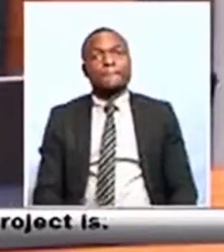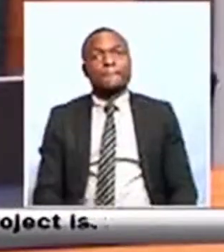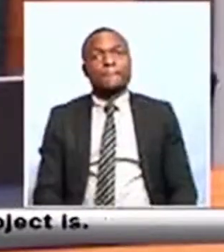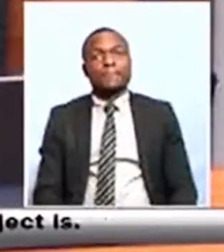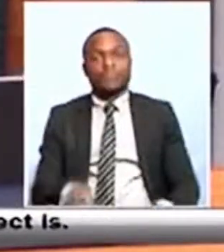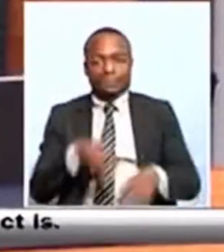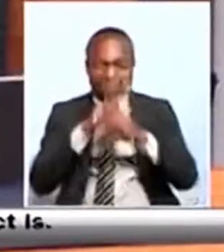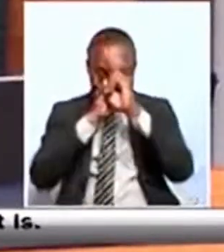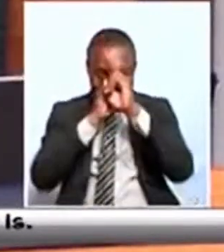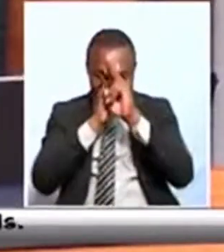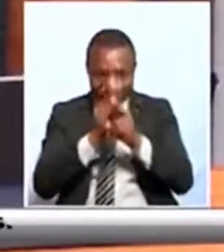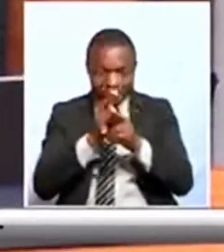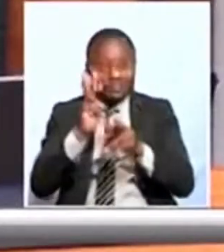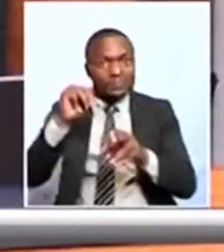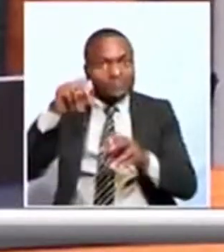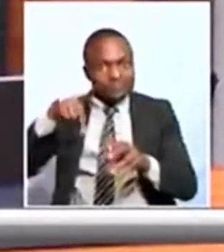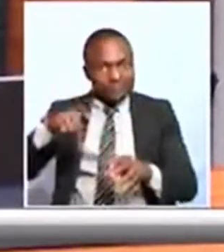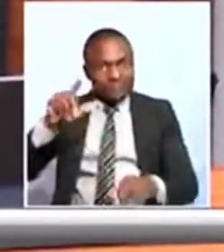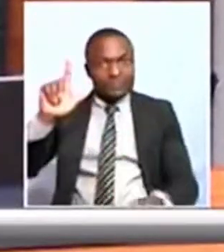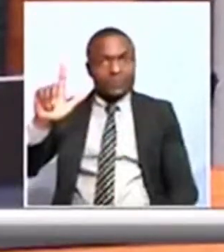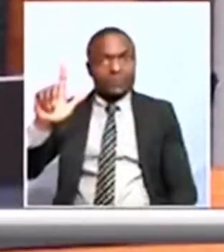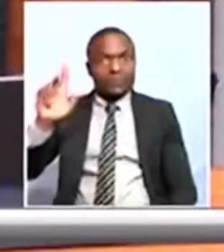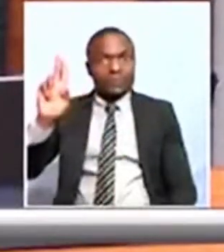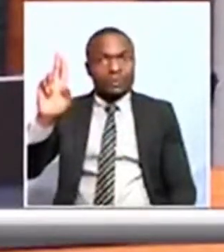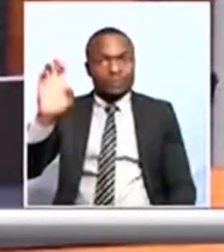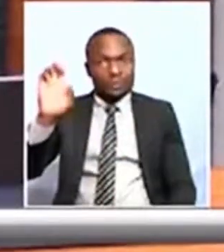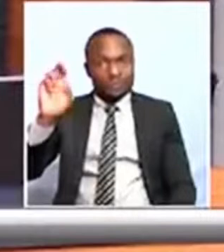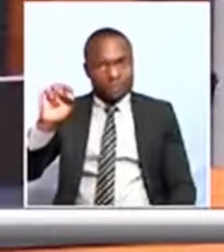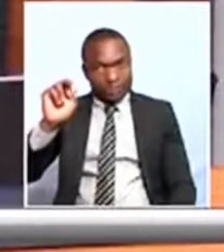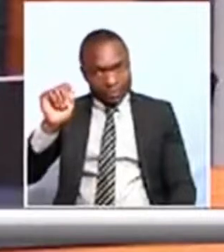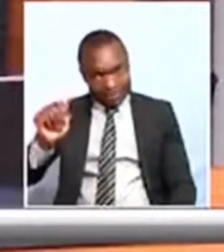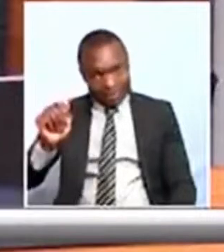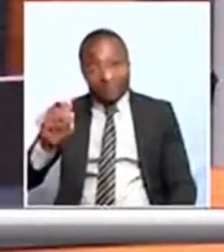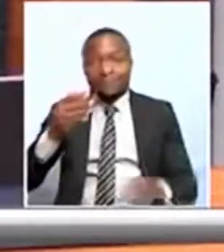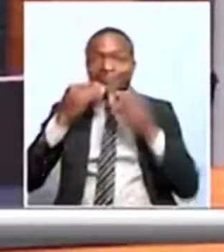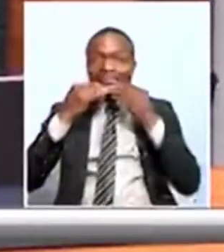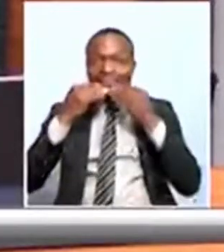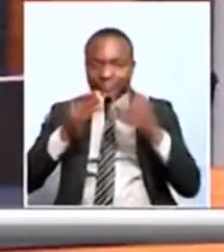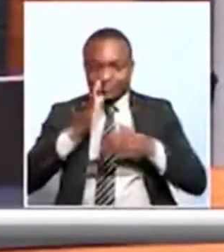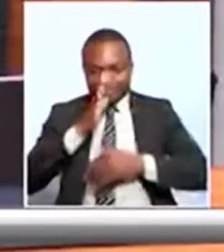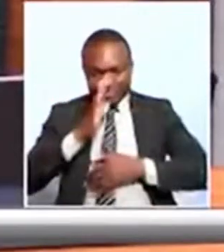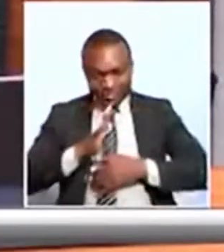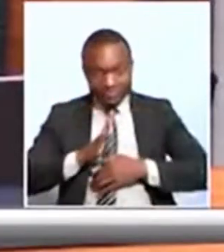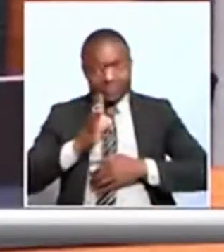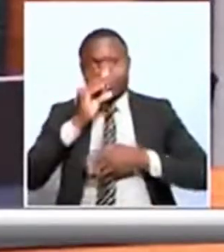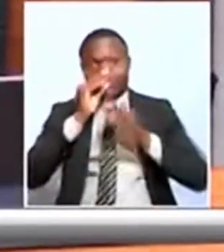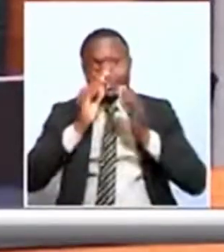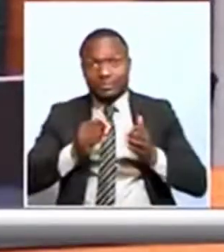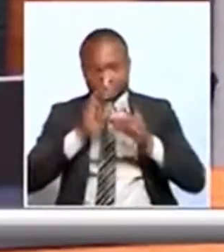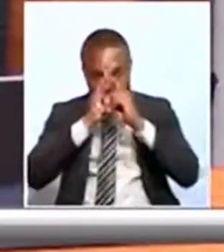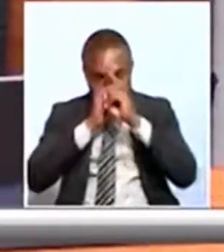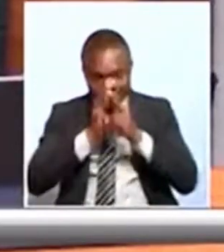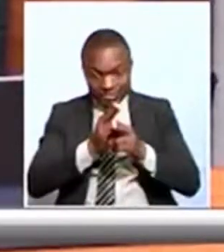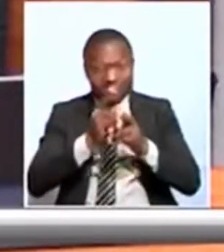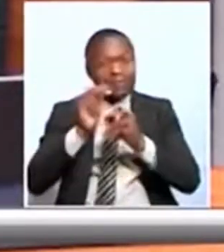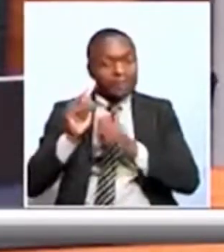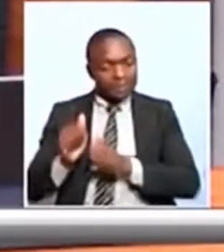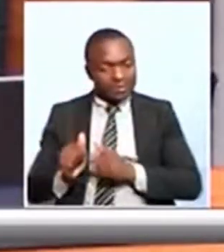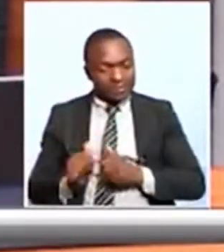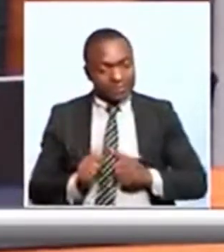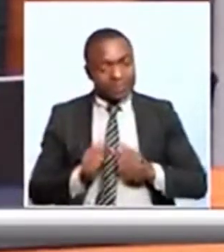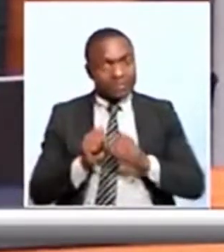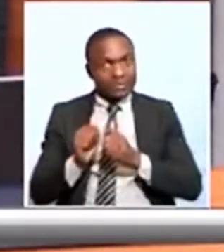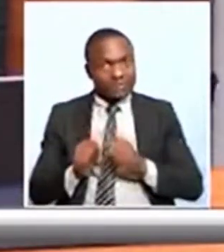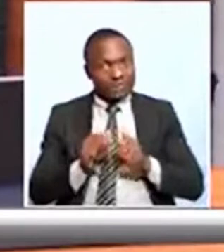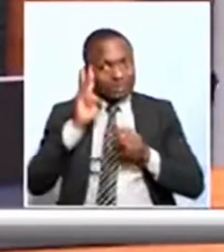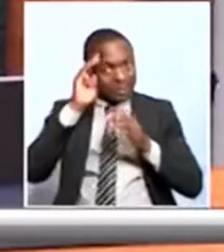The Honorable Member for Luena. Thank you very much, Madam Speaker. Honorable Acting Minister of